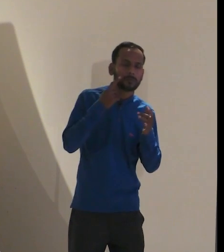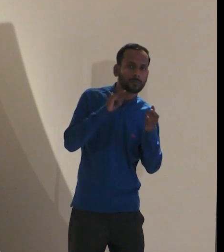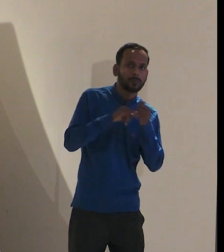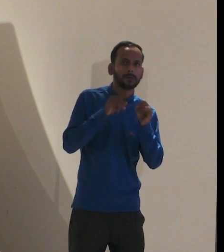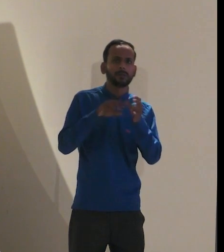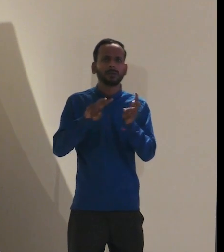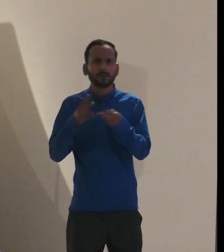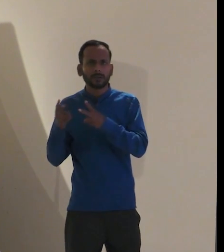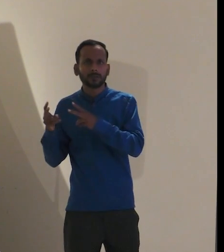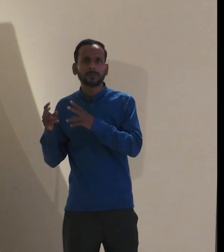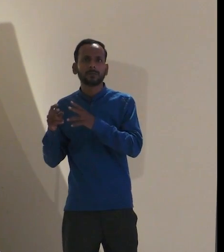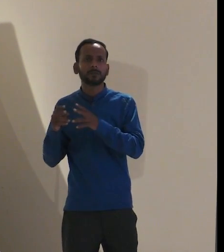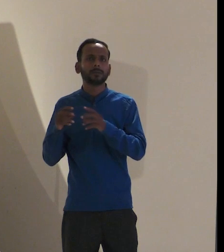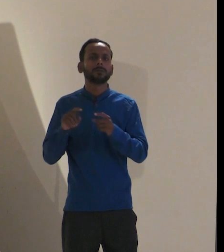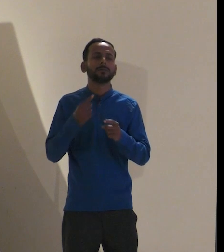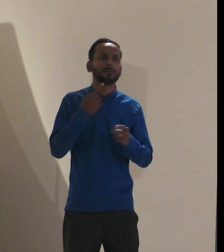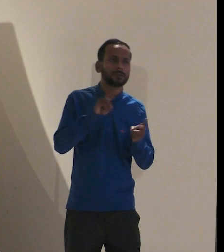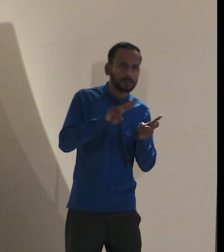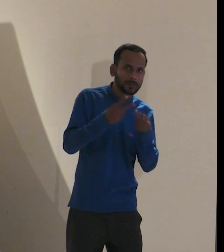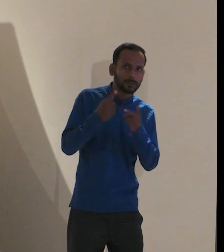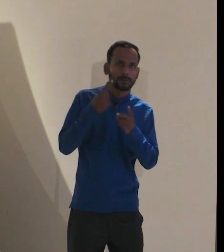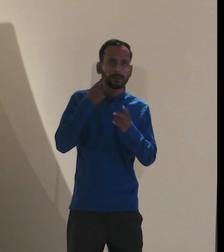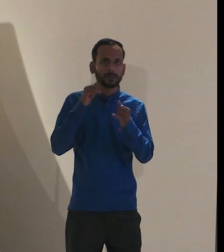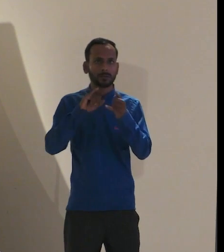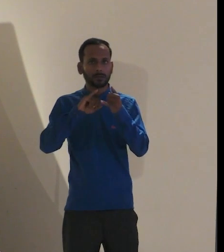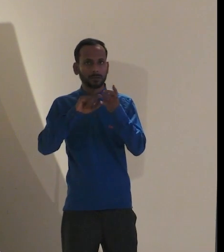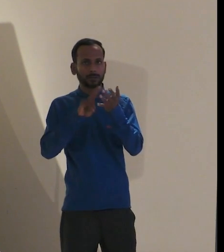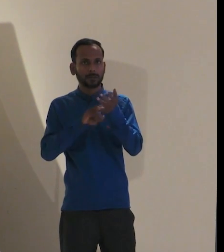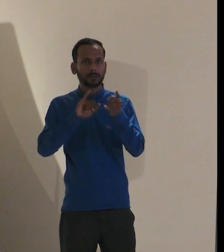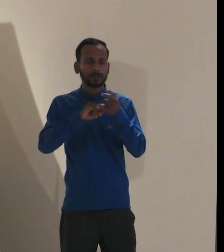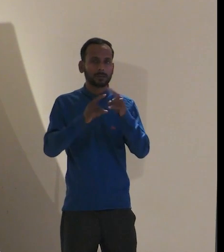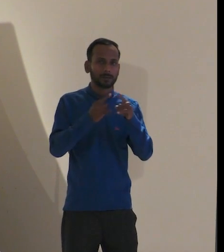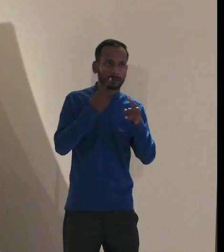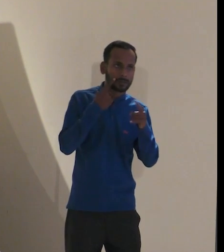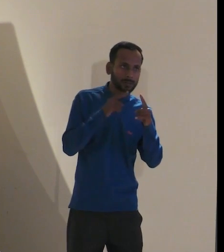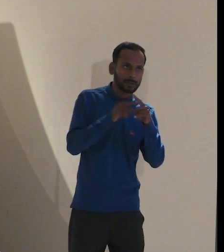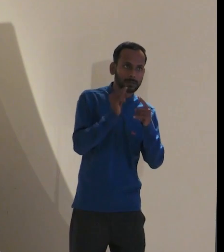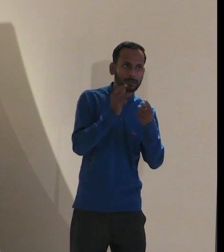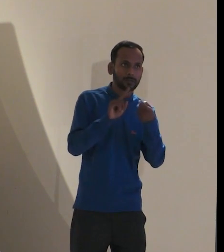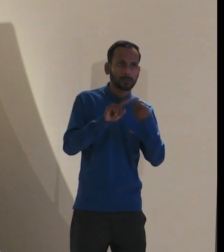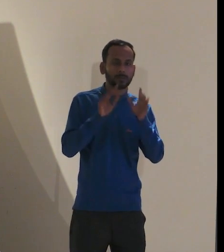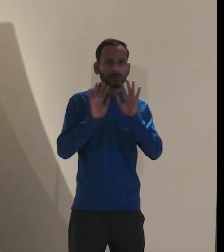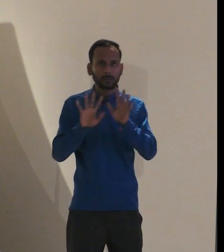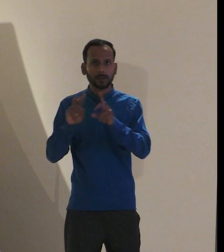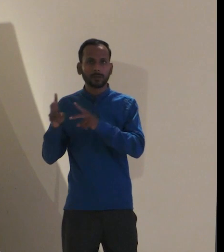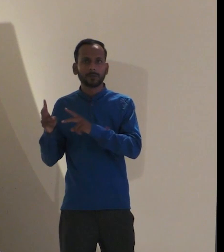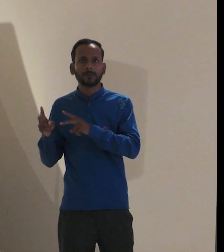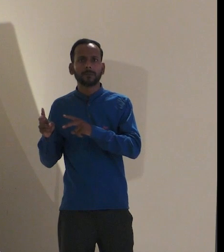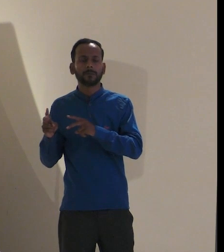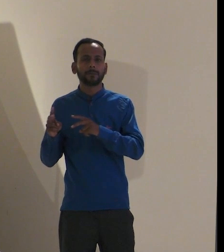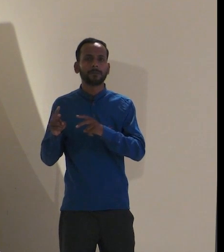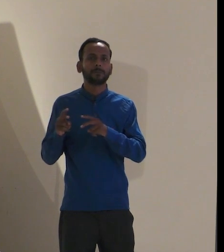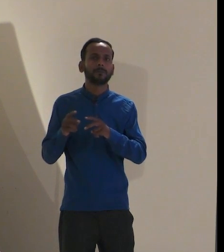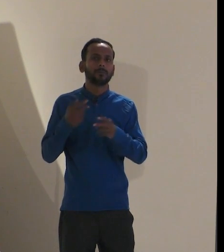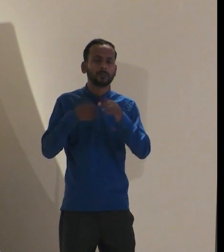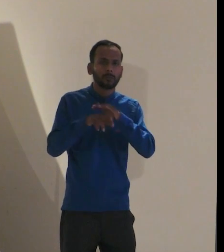very important institutional spaces of the city. So when it brings in all these other conversations into these spaces, what does it mean